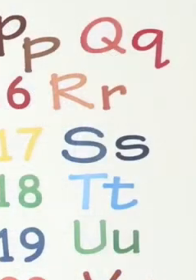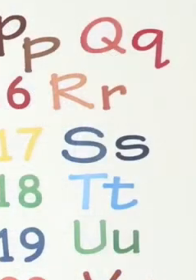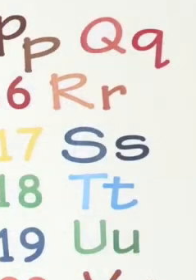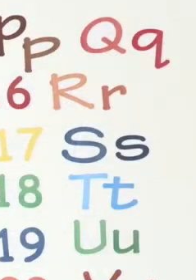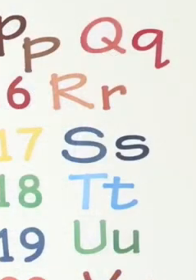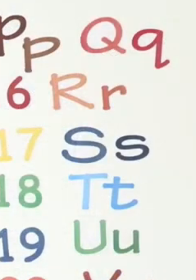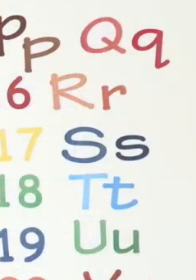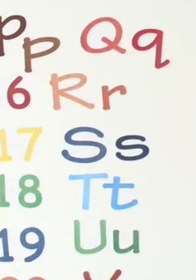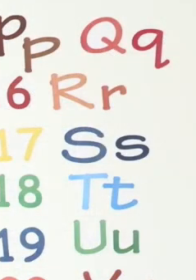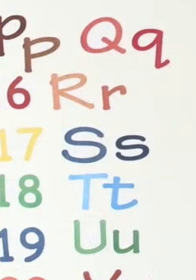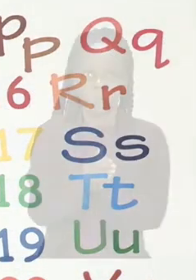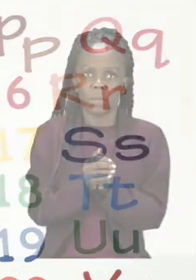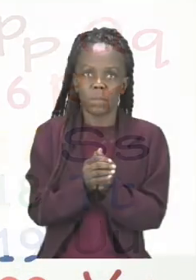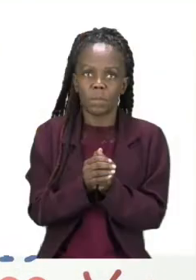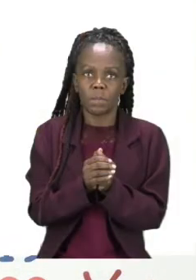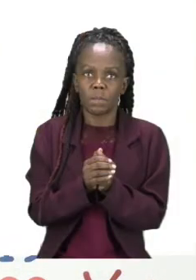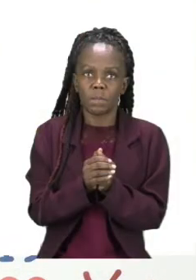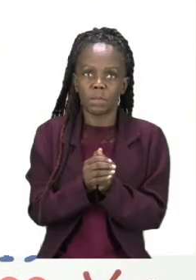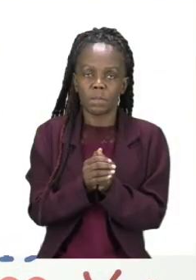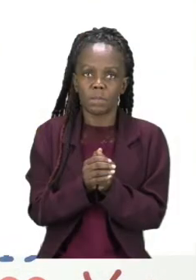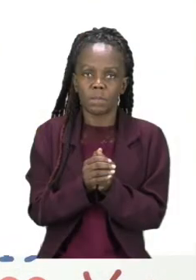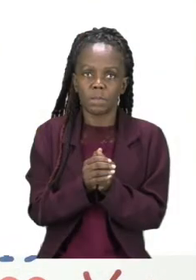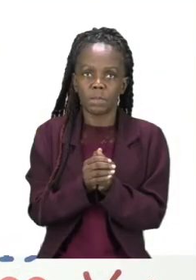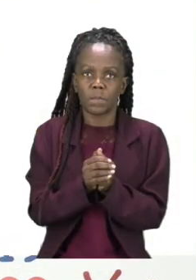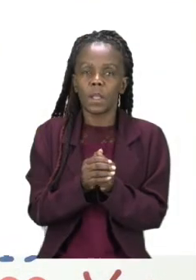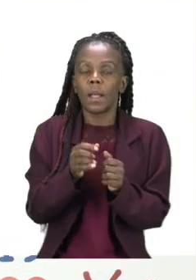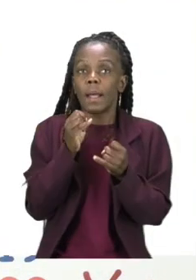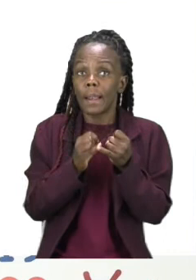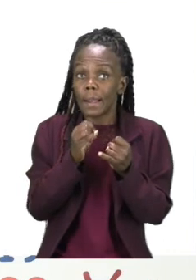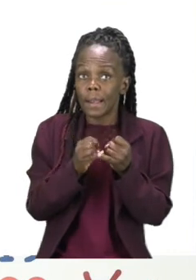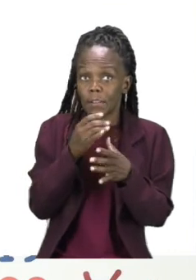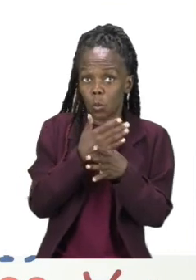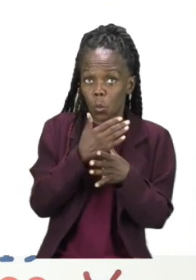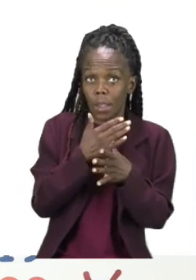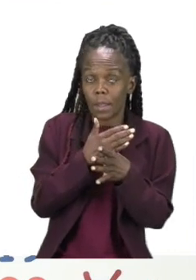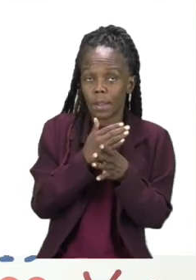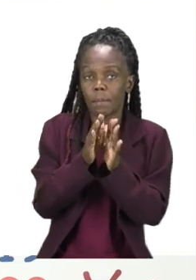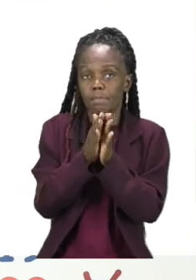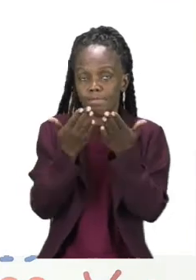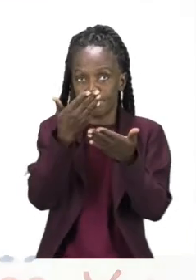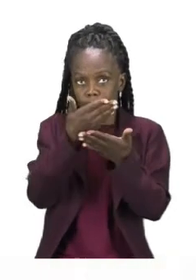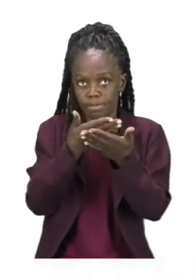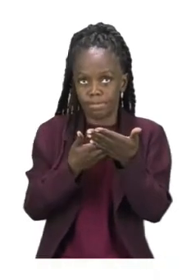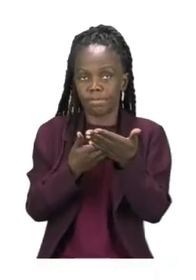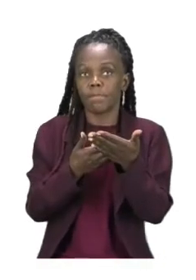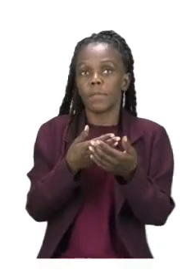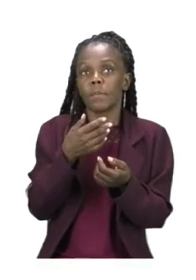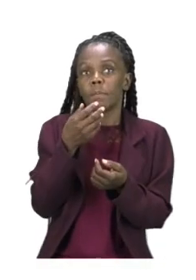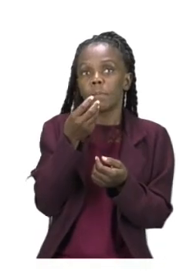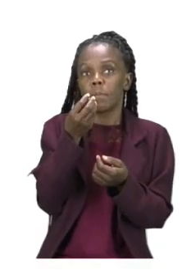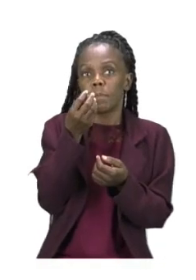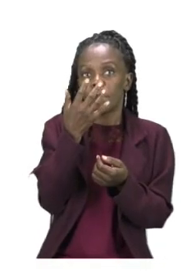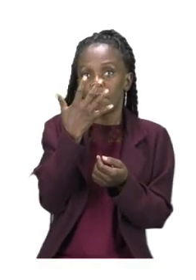For our last exercise today, grade 1s, let us take a look at page 5. On page